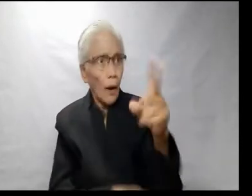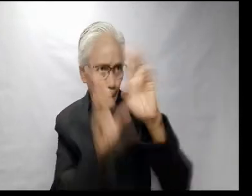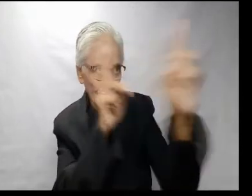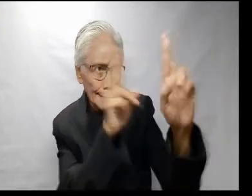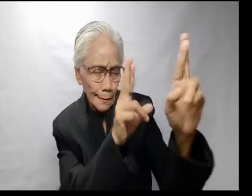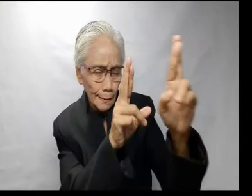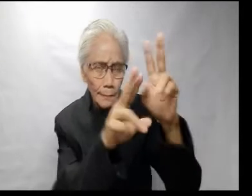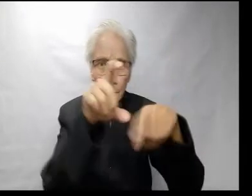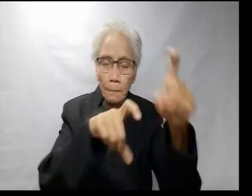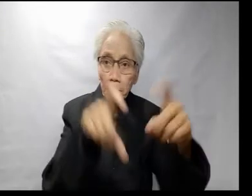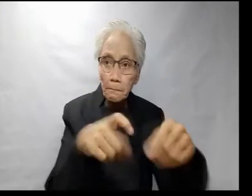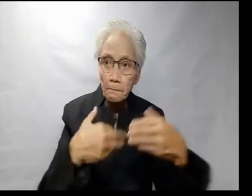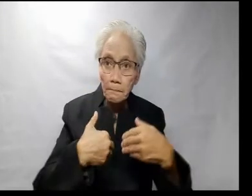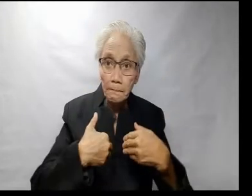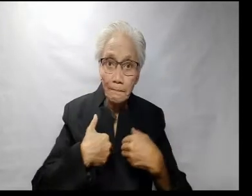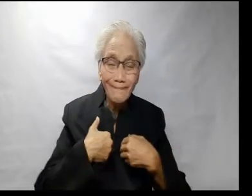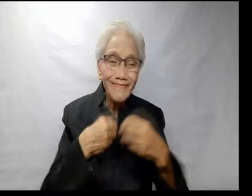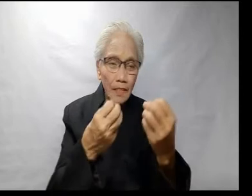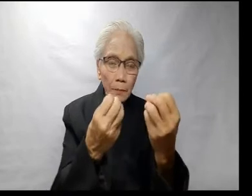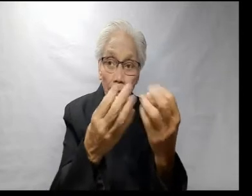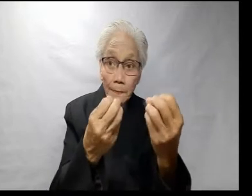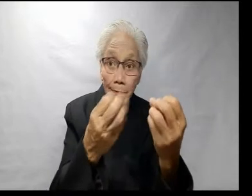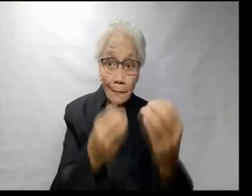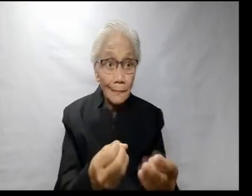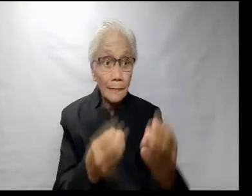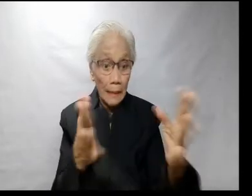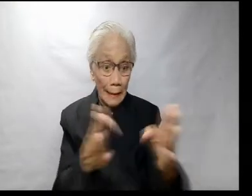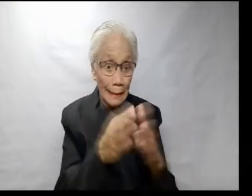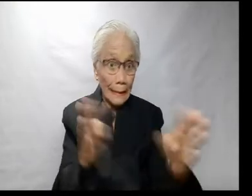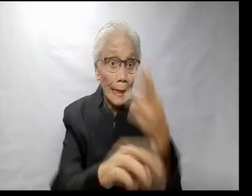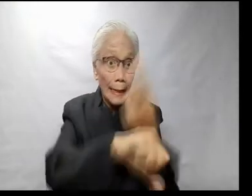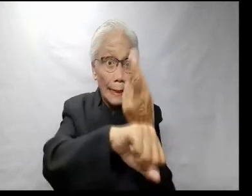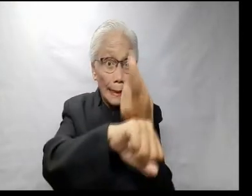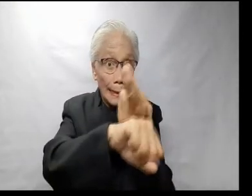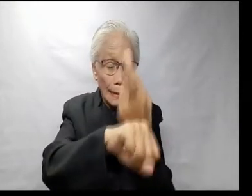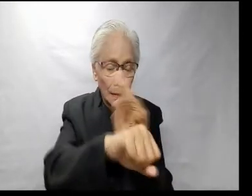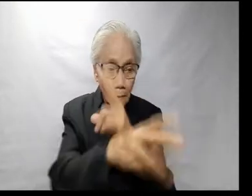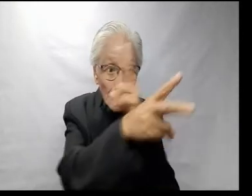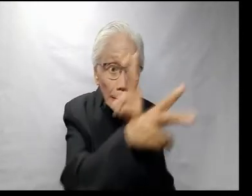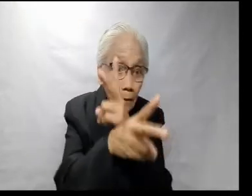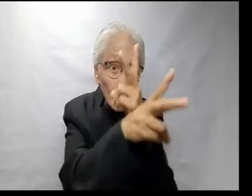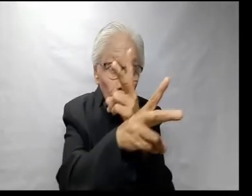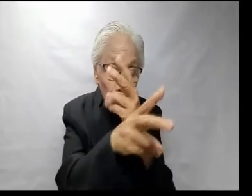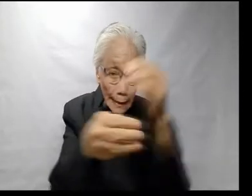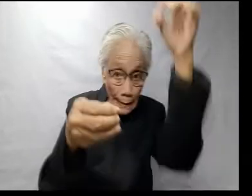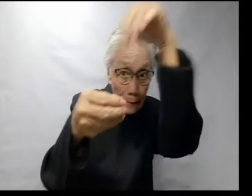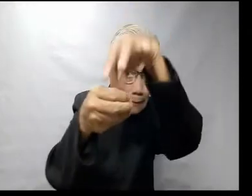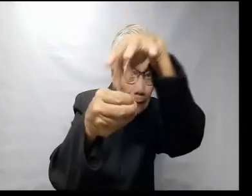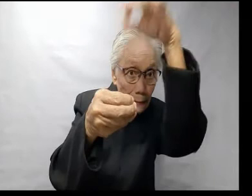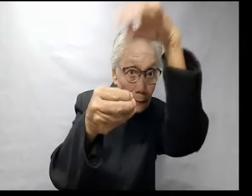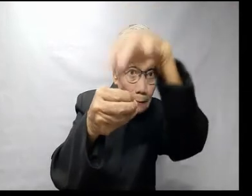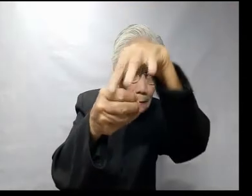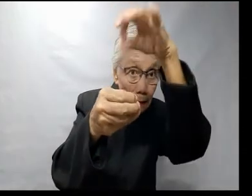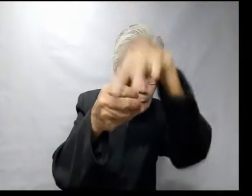for a quiz." He produced about a dozen fist-sized rocks and carefully placed them one